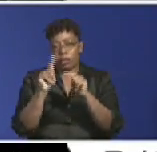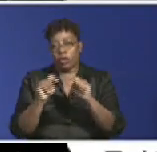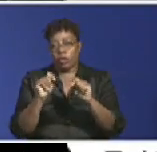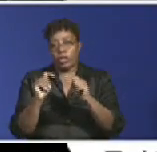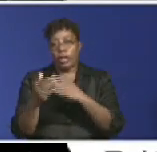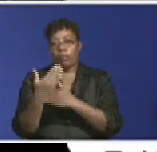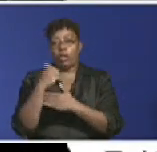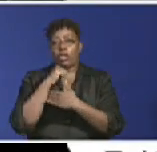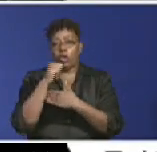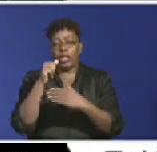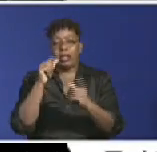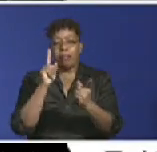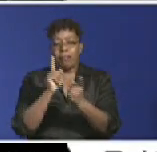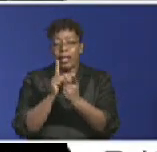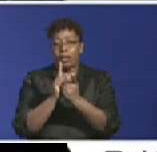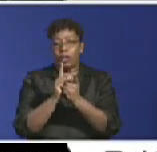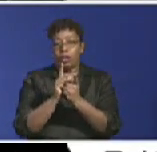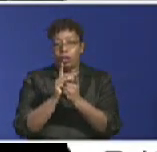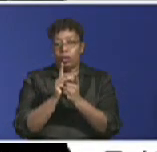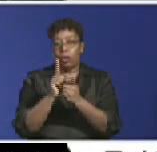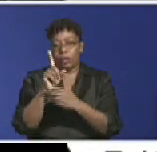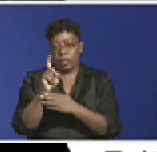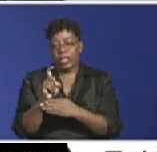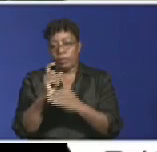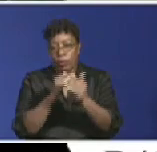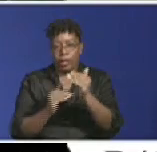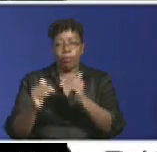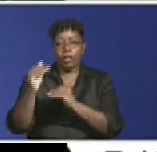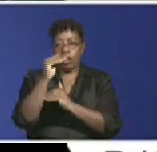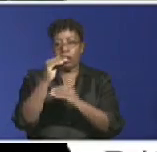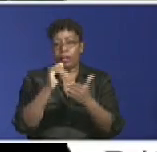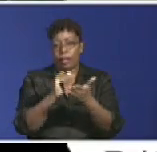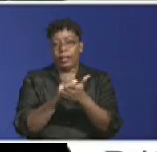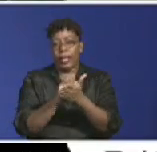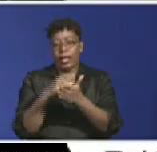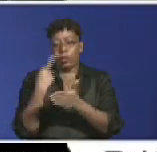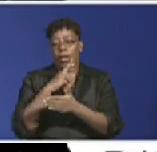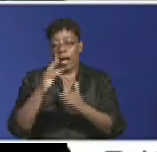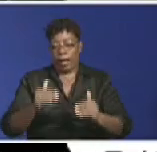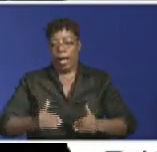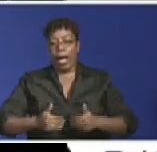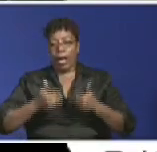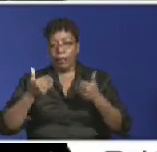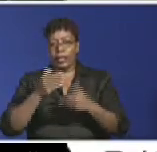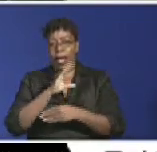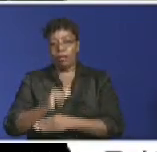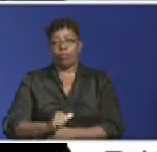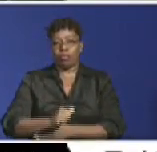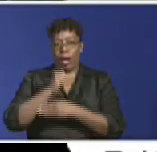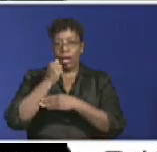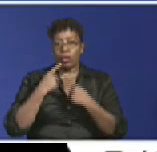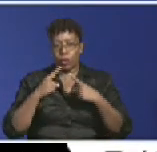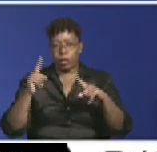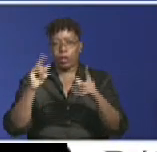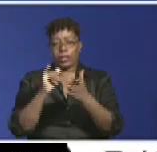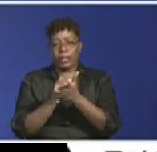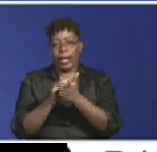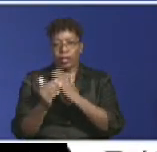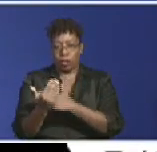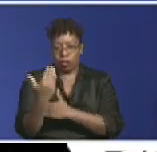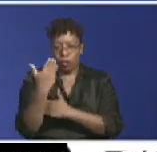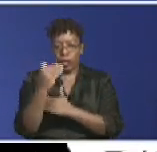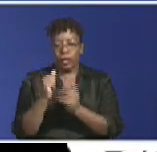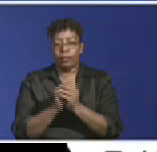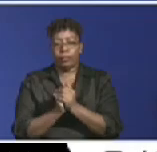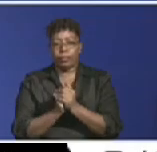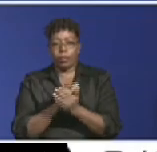has not only met those demands, but it has exceeded it. And we are happy and we are proud to announce that this morning.